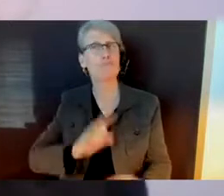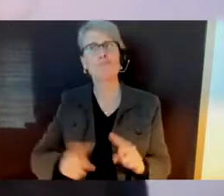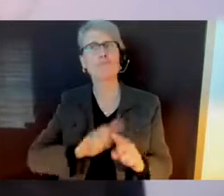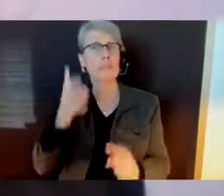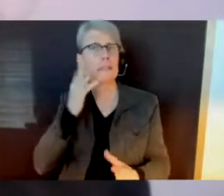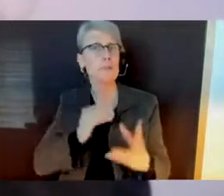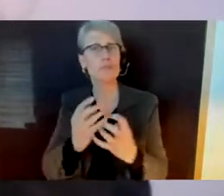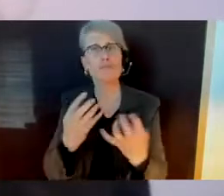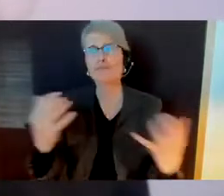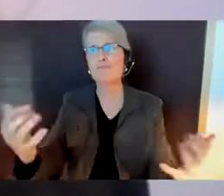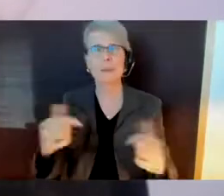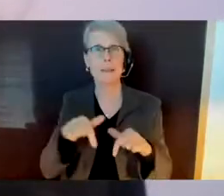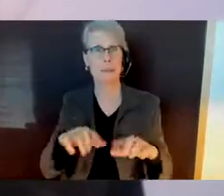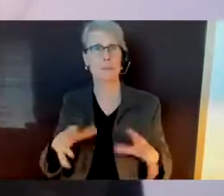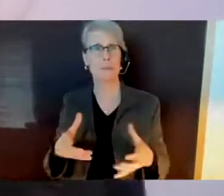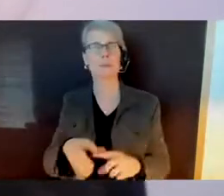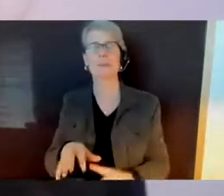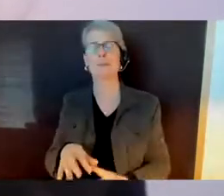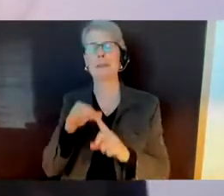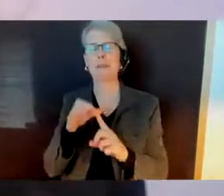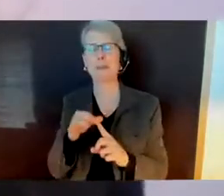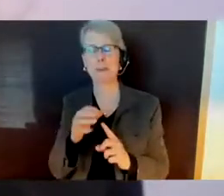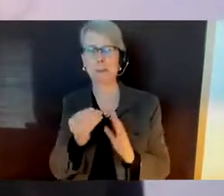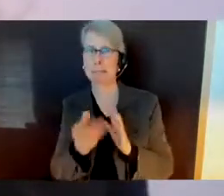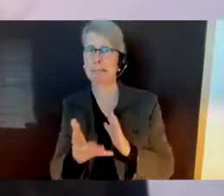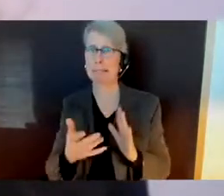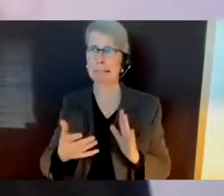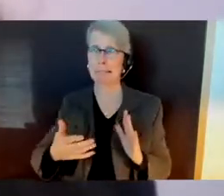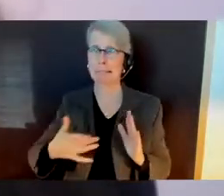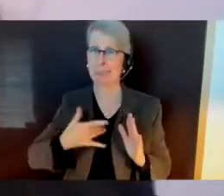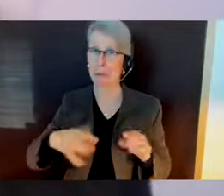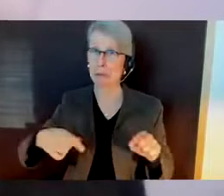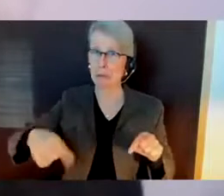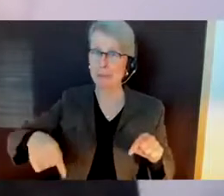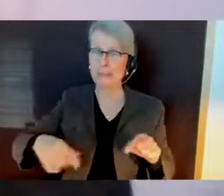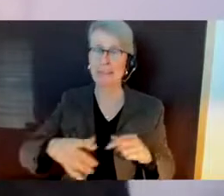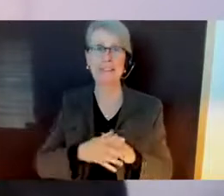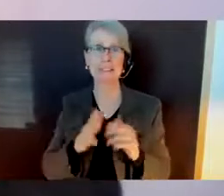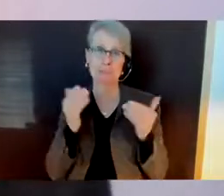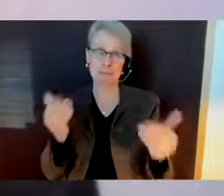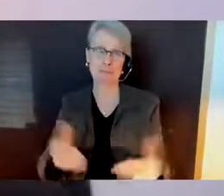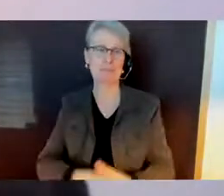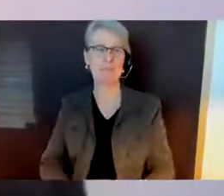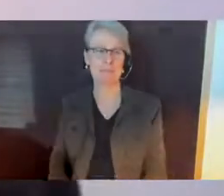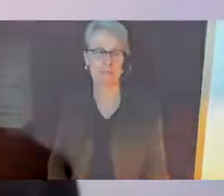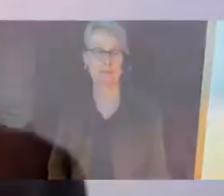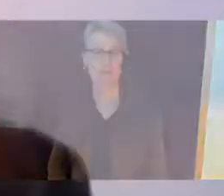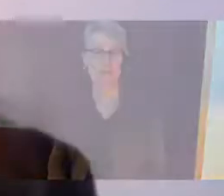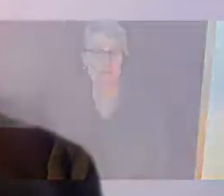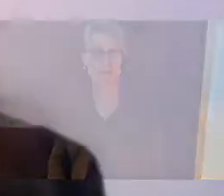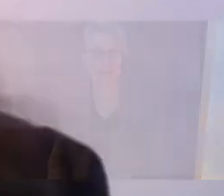but this one is very special to me, so I'm a little bit nervous, but here it goes.